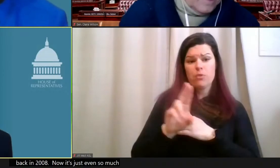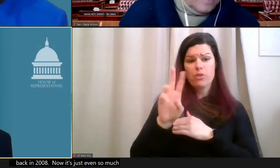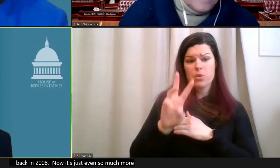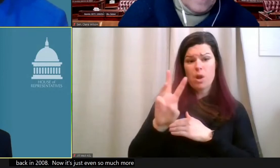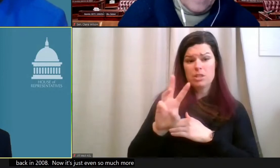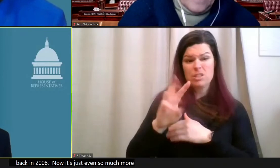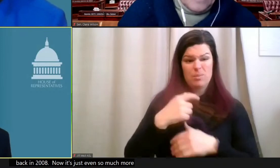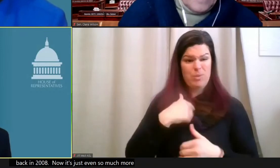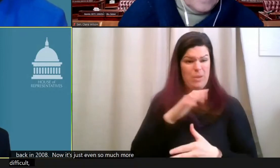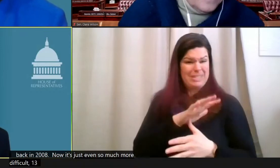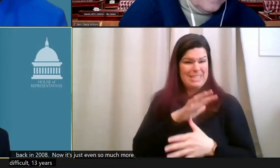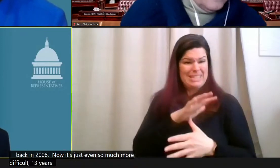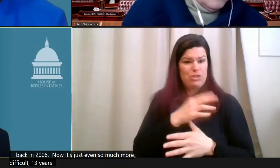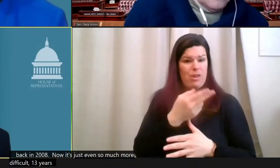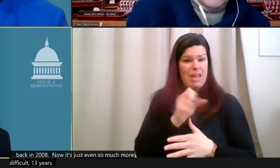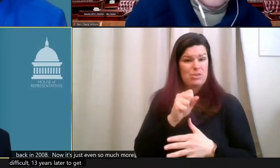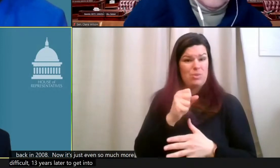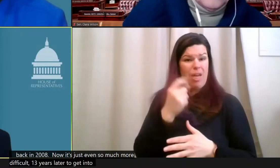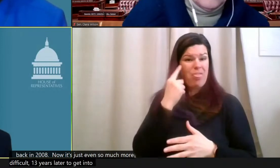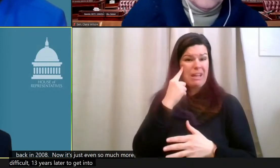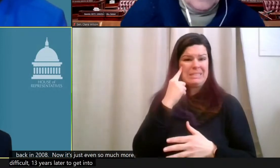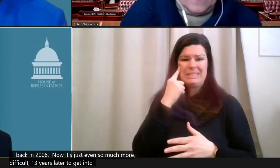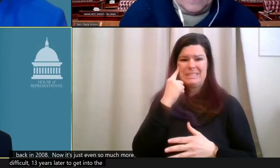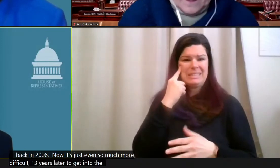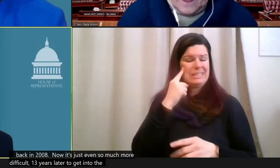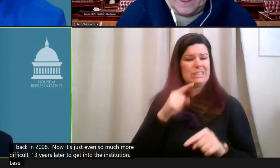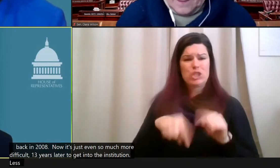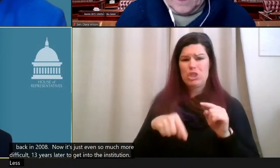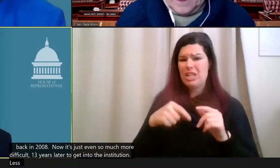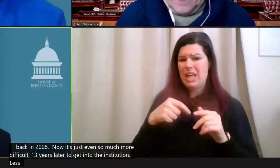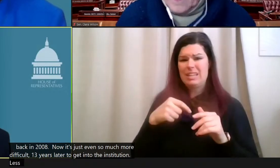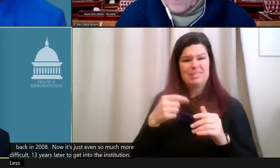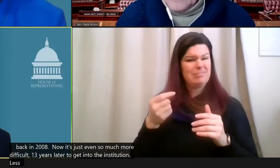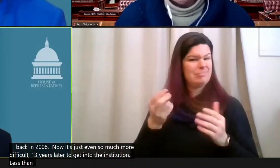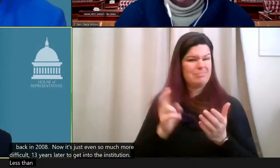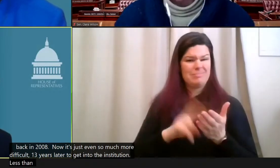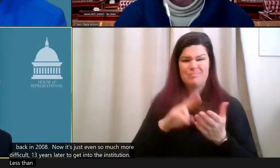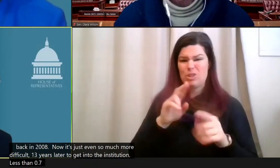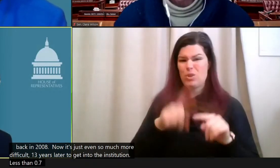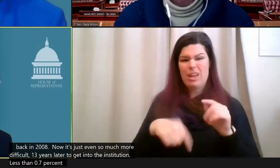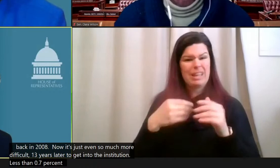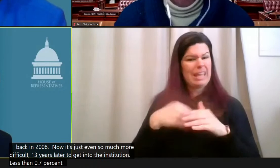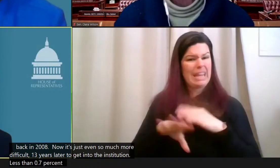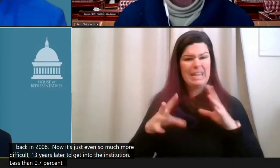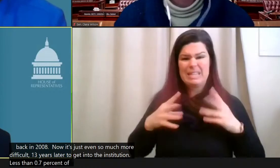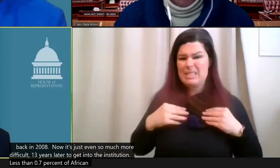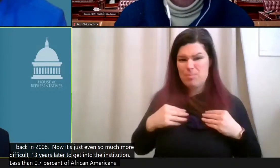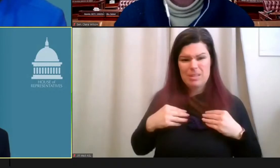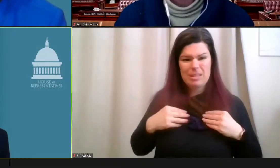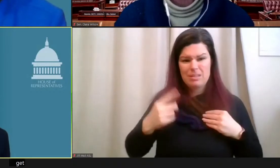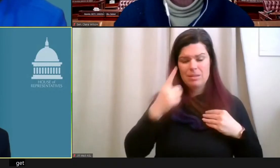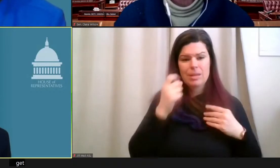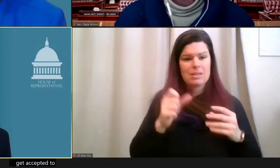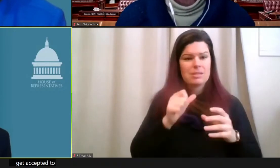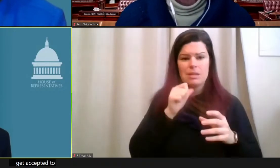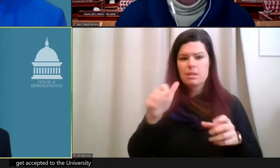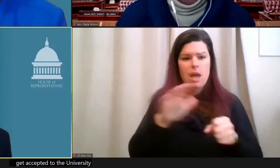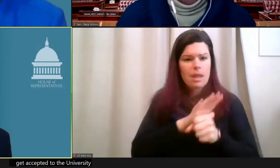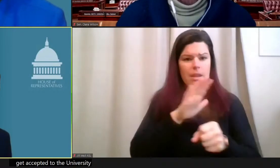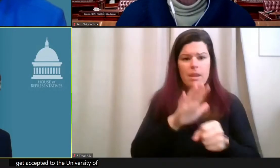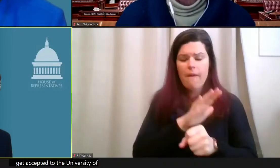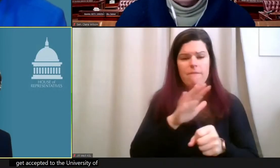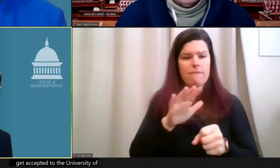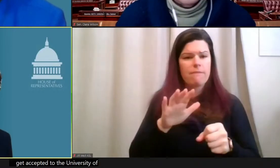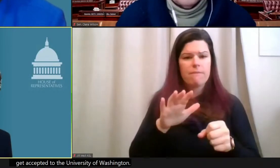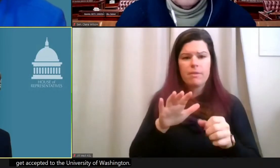years later to get into the institution. Less than 0.7% of applicants get accepted to the University of Washington. So